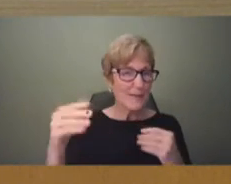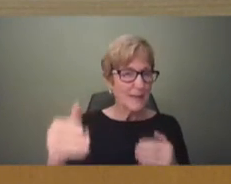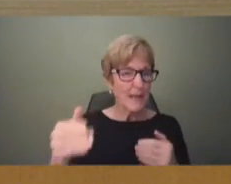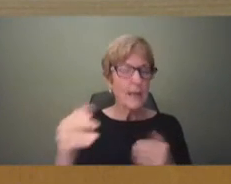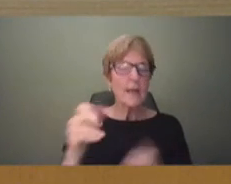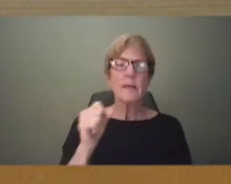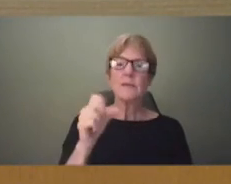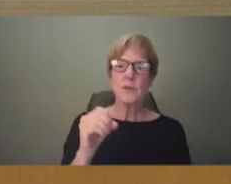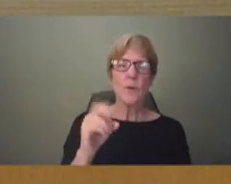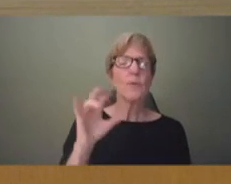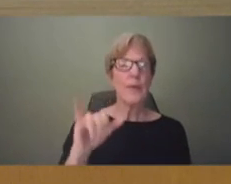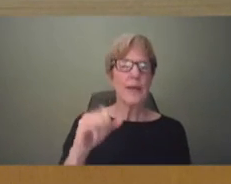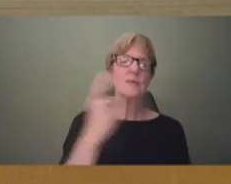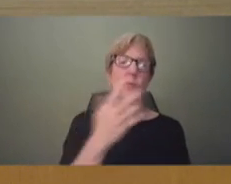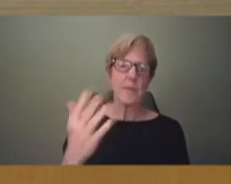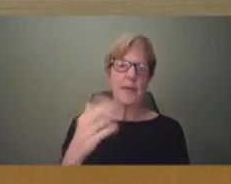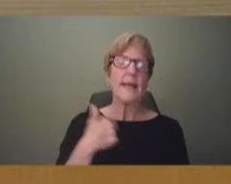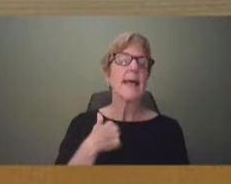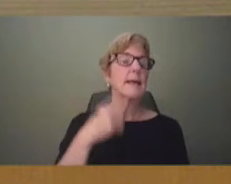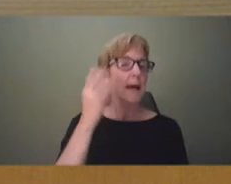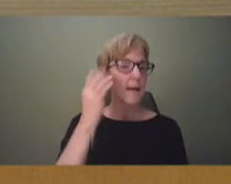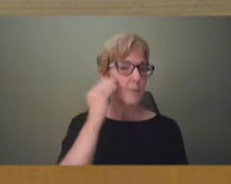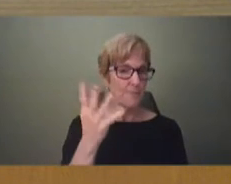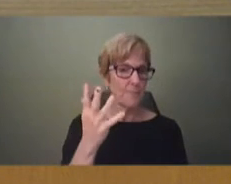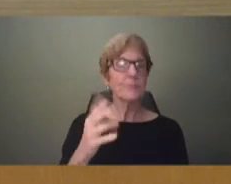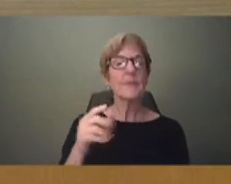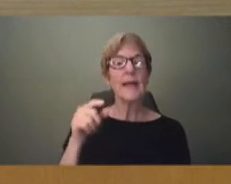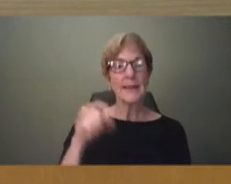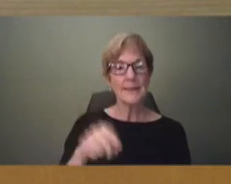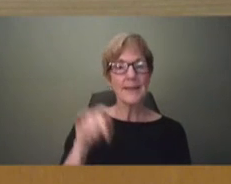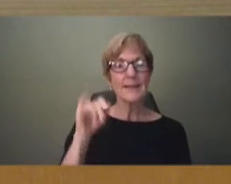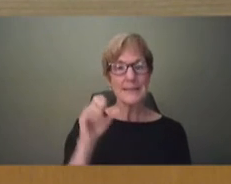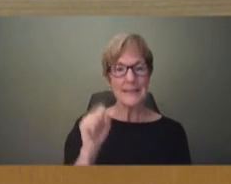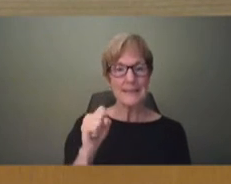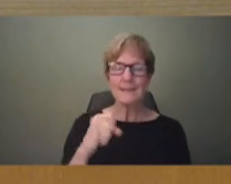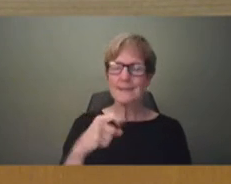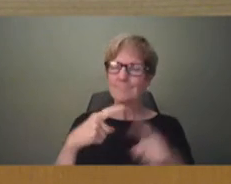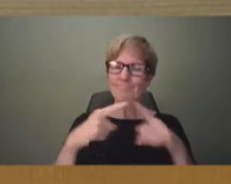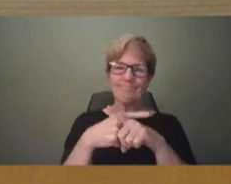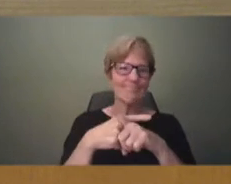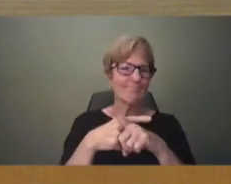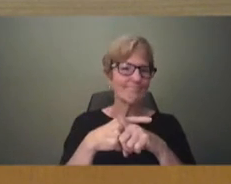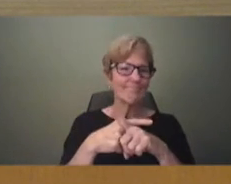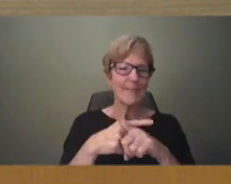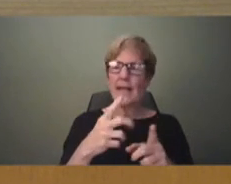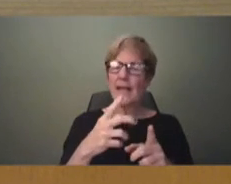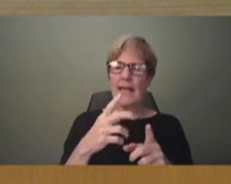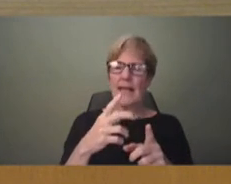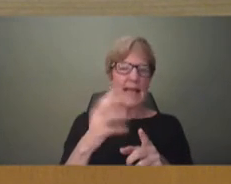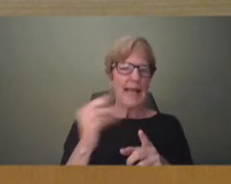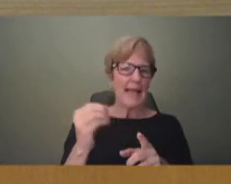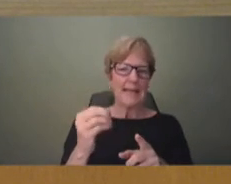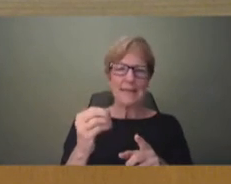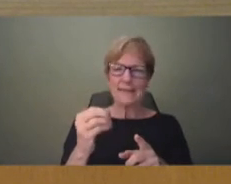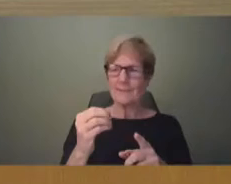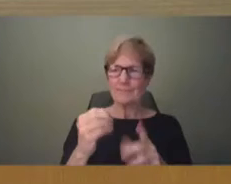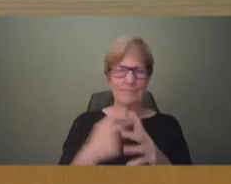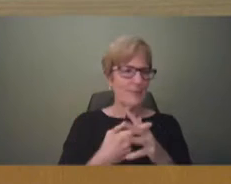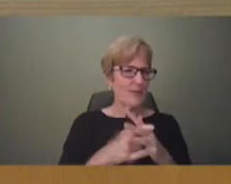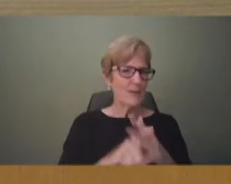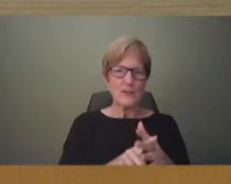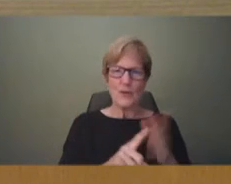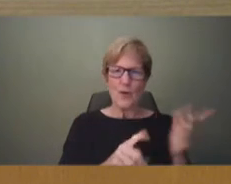uh there's that's one thing I I will note that this is inconsistent it's pointed out in at the beginning of the the